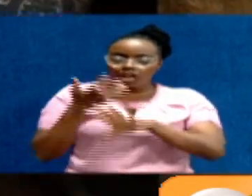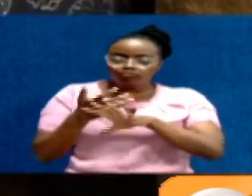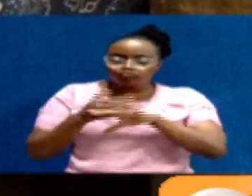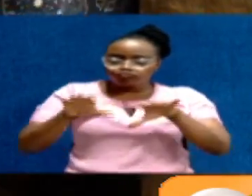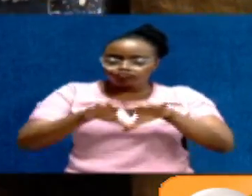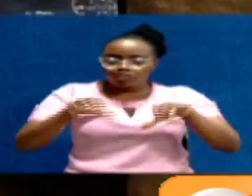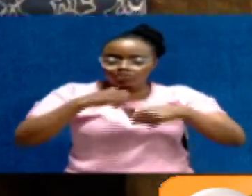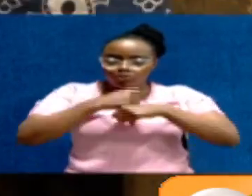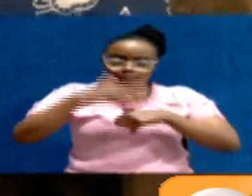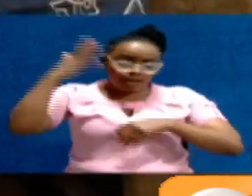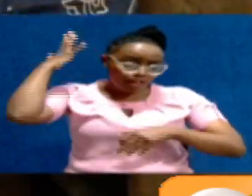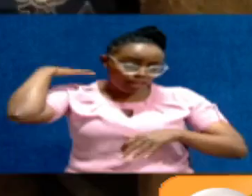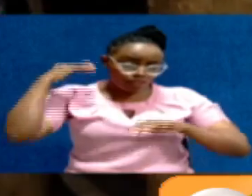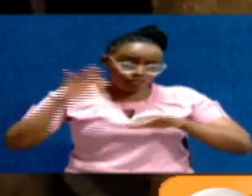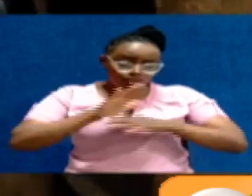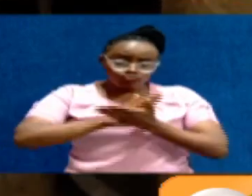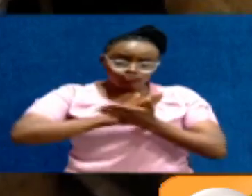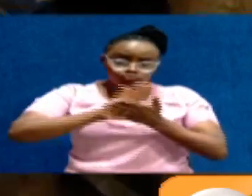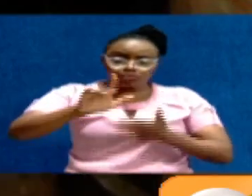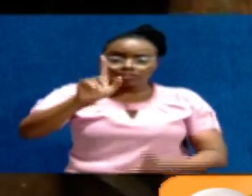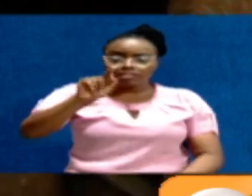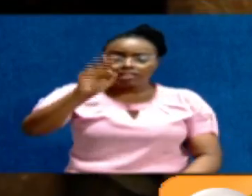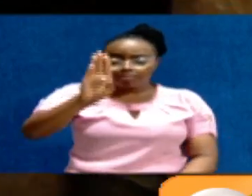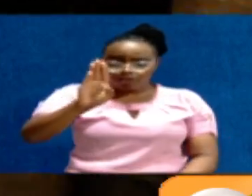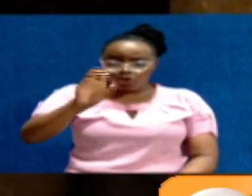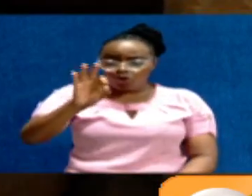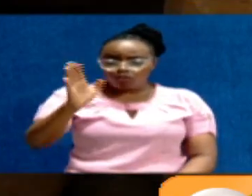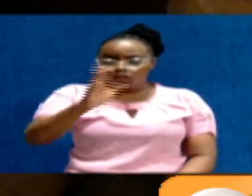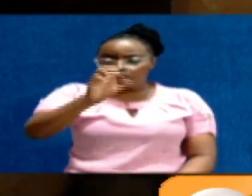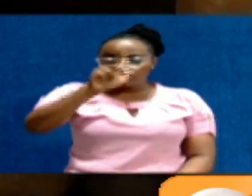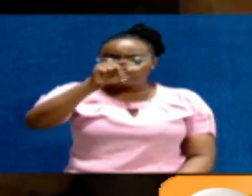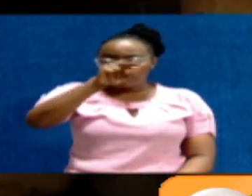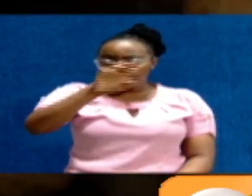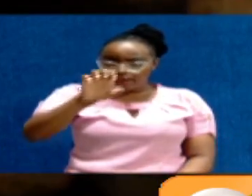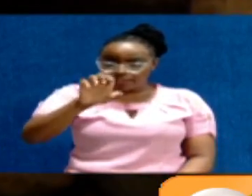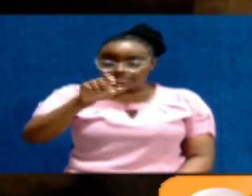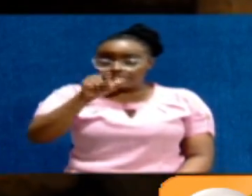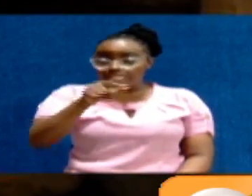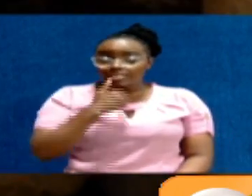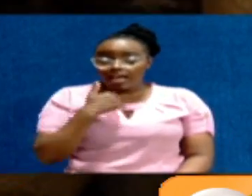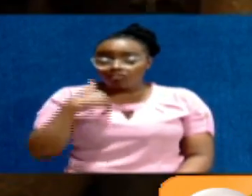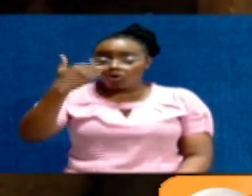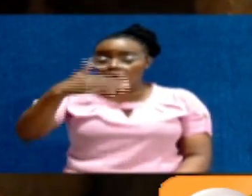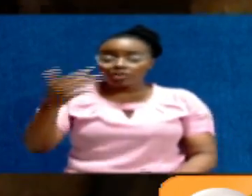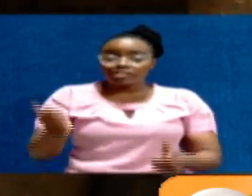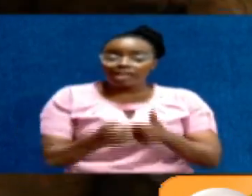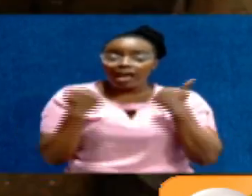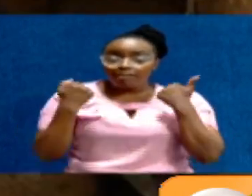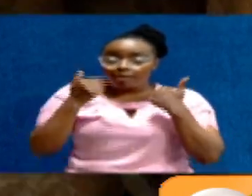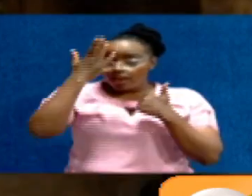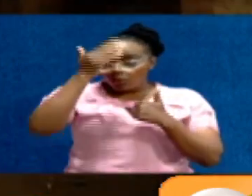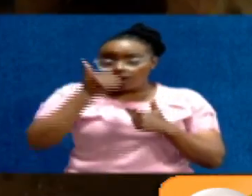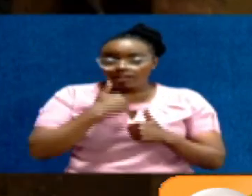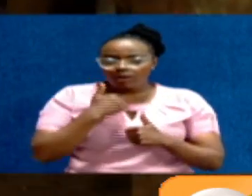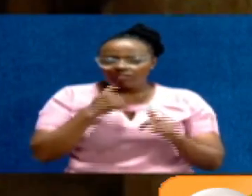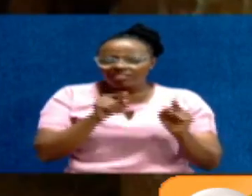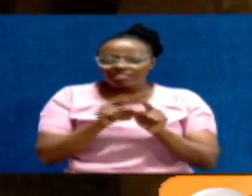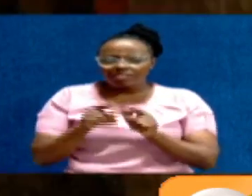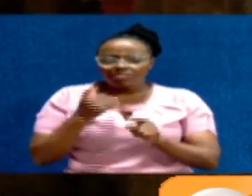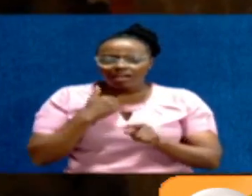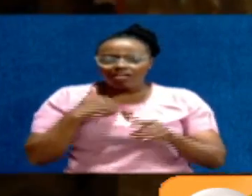to straighten her spine. Tuberculosis of the spine is also known as spot disease, and it usually occurs due to